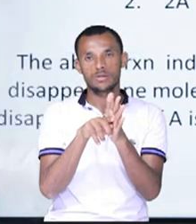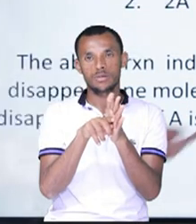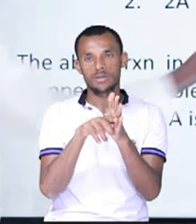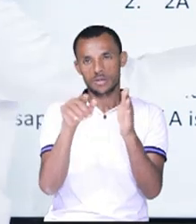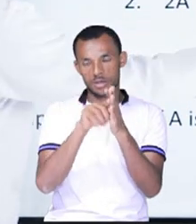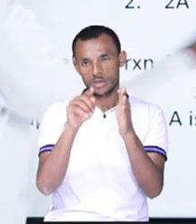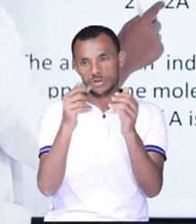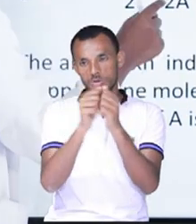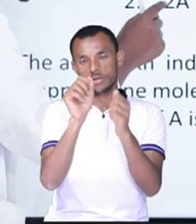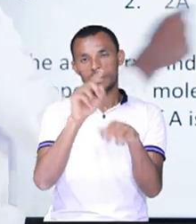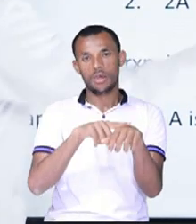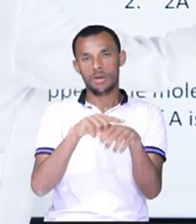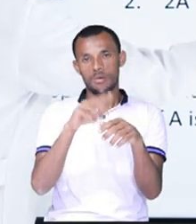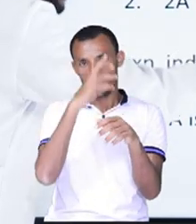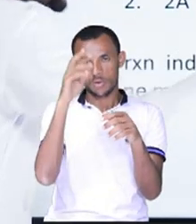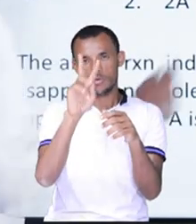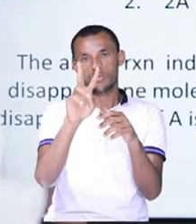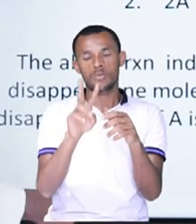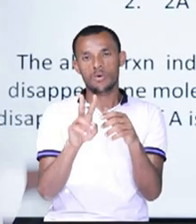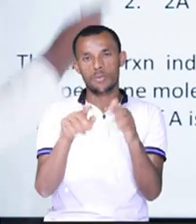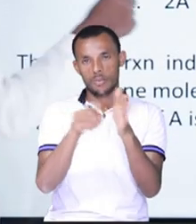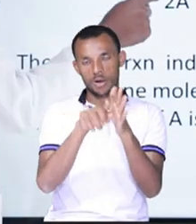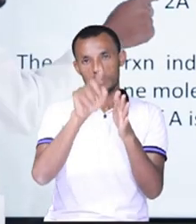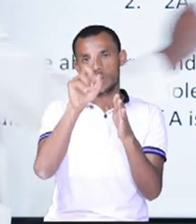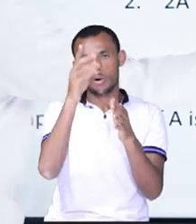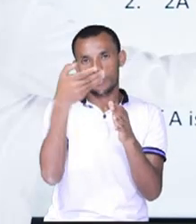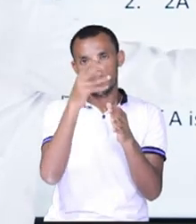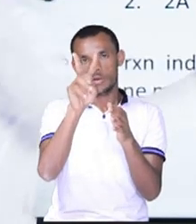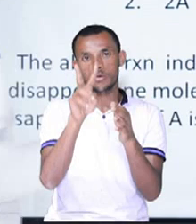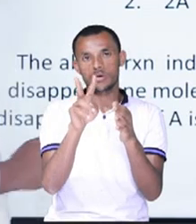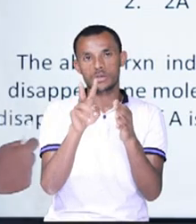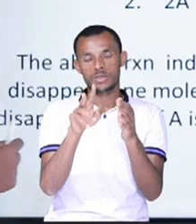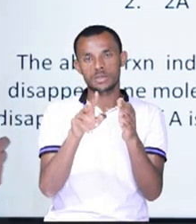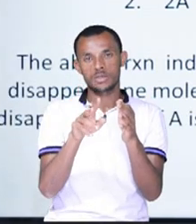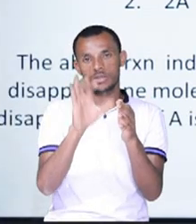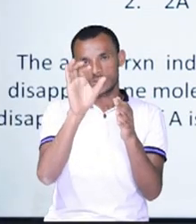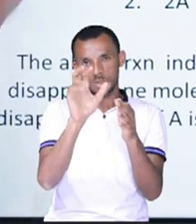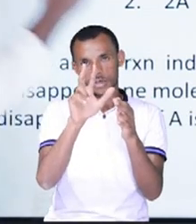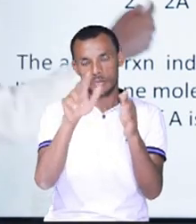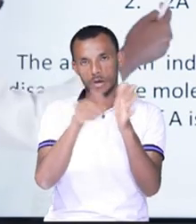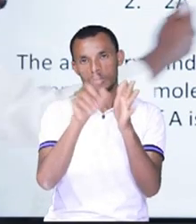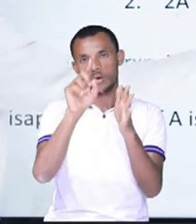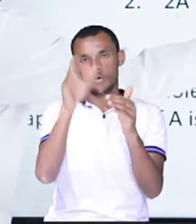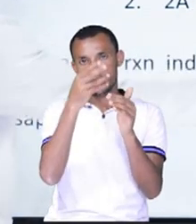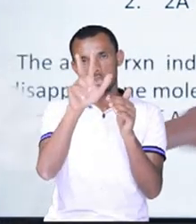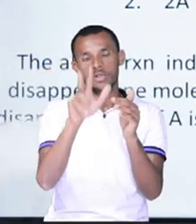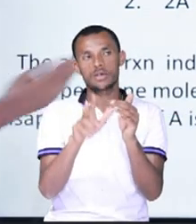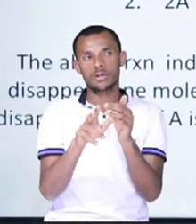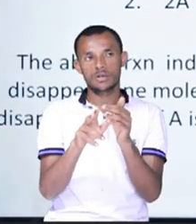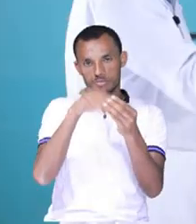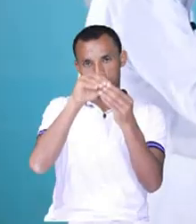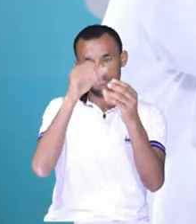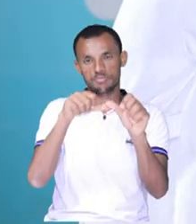A decreases with time, minus. Because of 2, minus 1 over 2. If this one is 3, minus 1 over 3. If this one is 5, minus 1